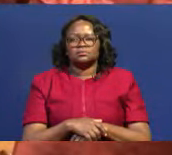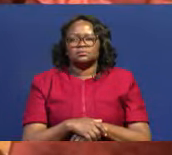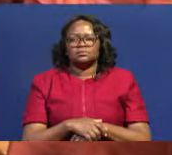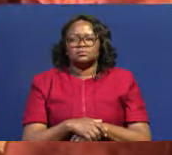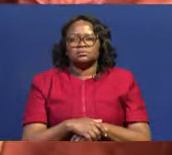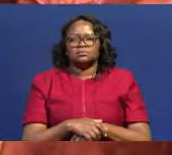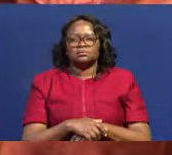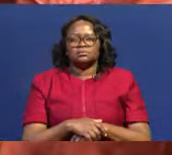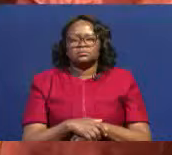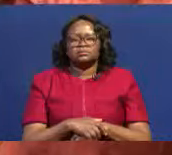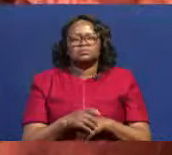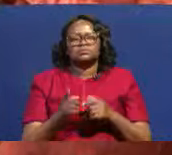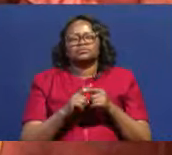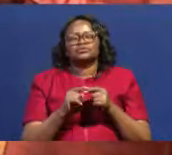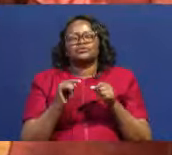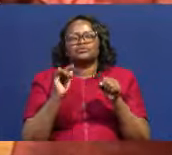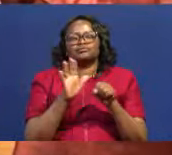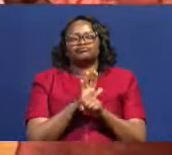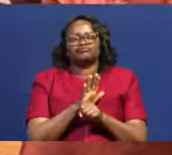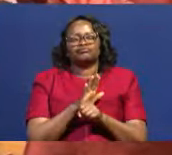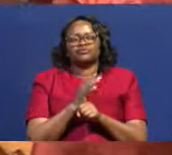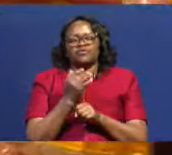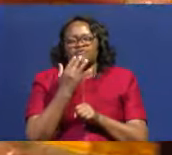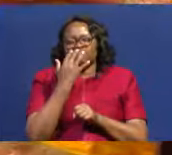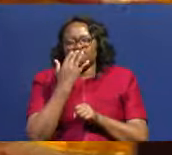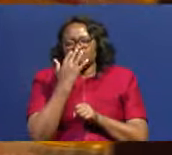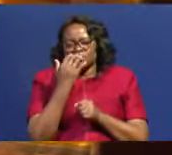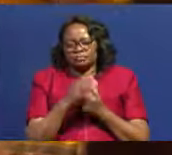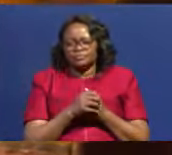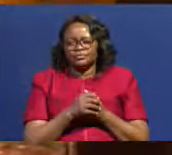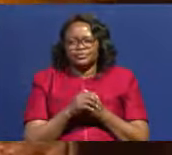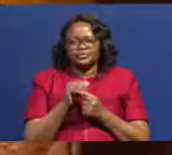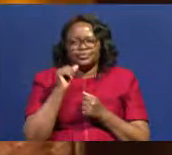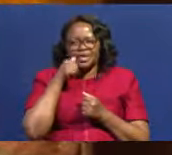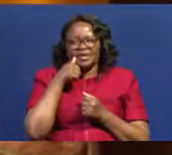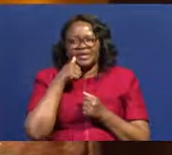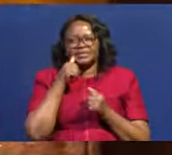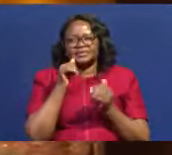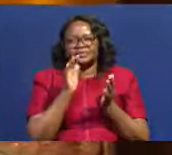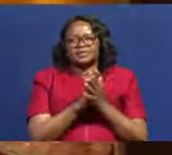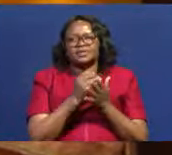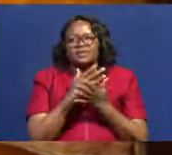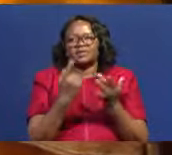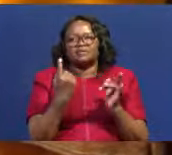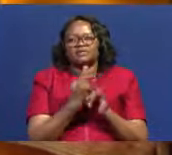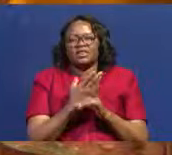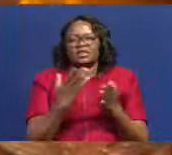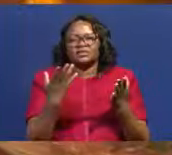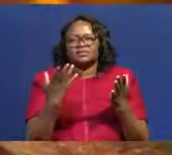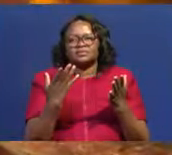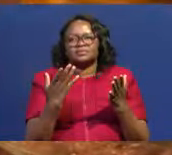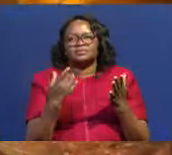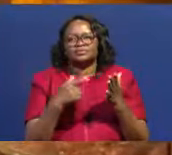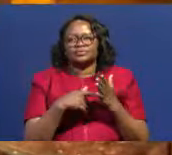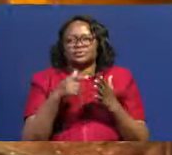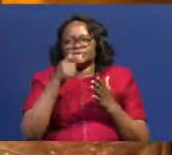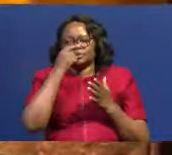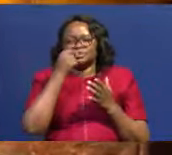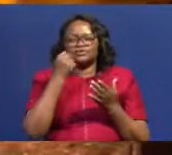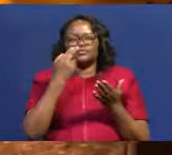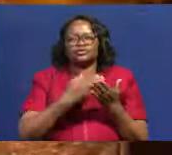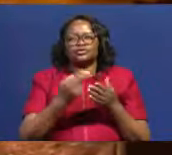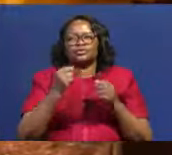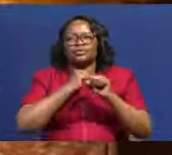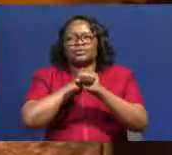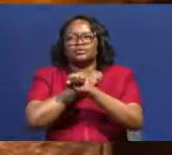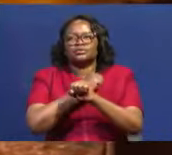The air fills with the scent of incense and the soft harmonious sounds of Sanskrit mantras, echoing wishes for divine